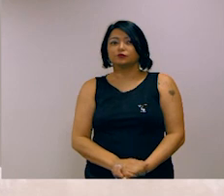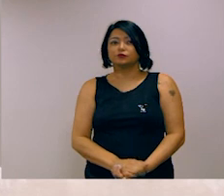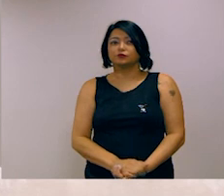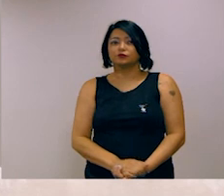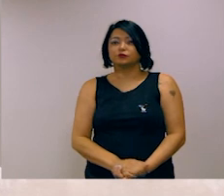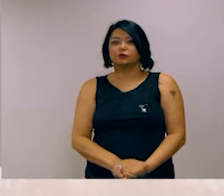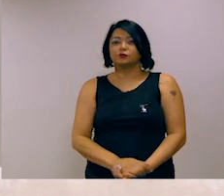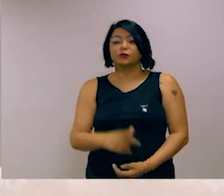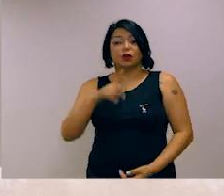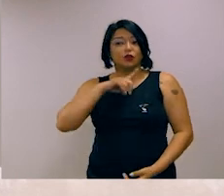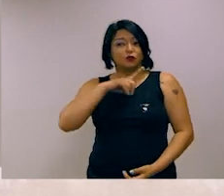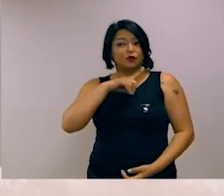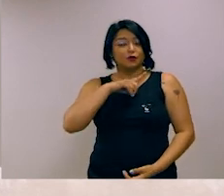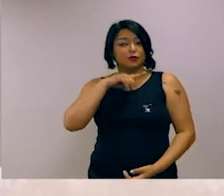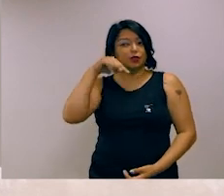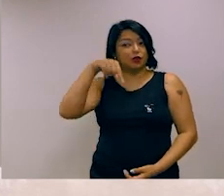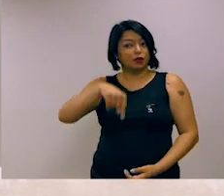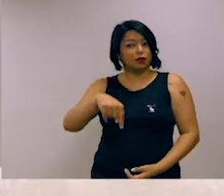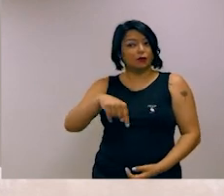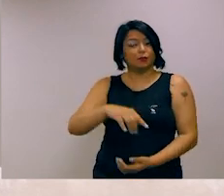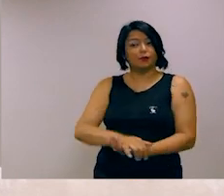had